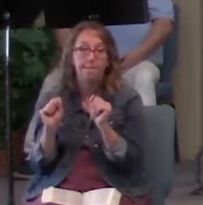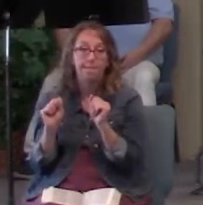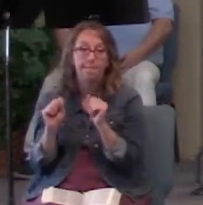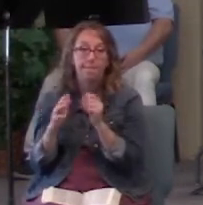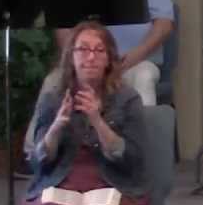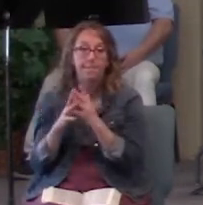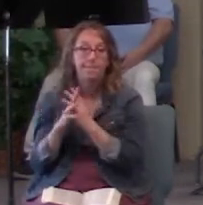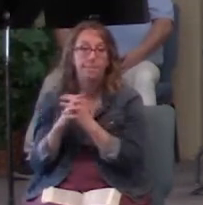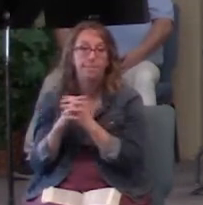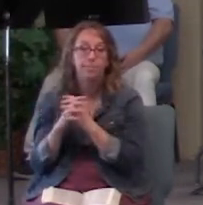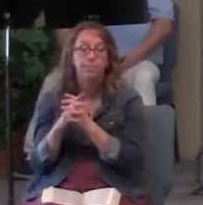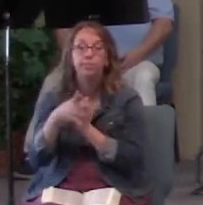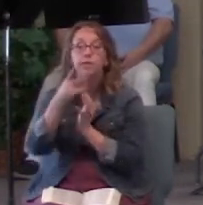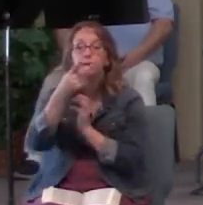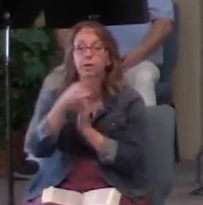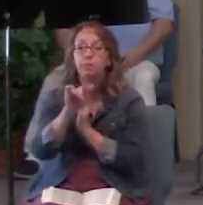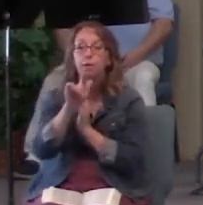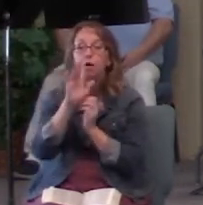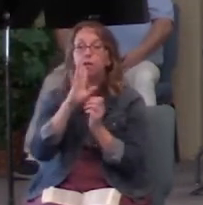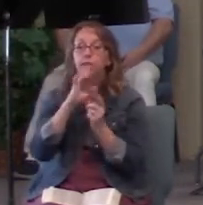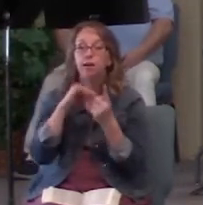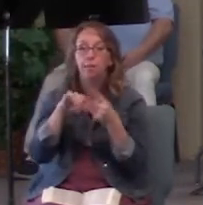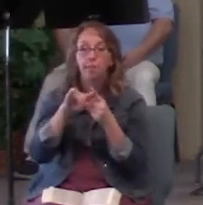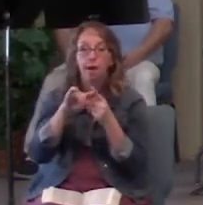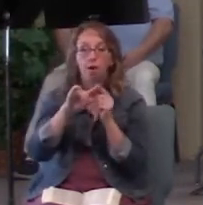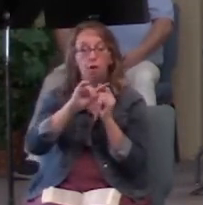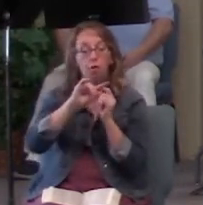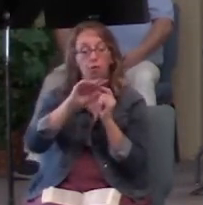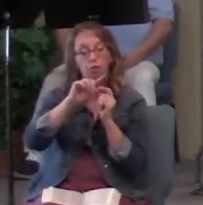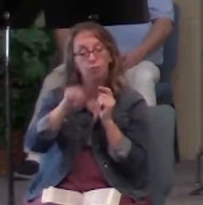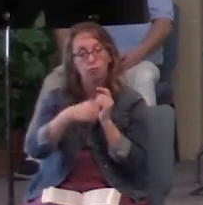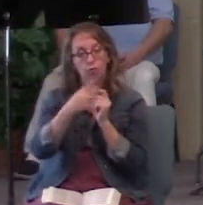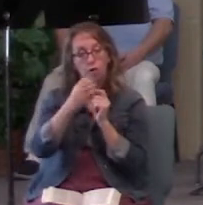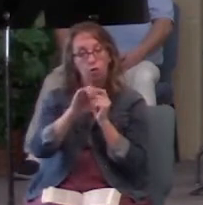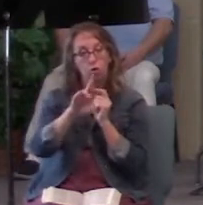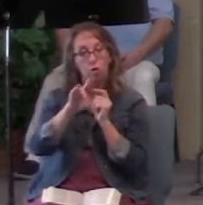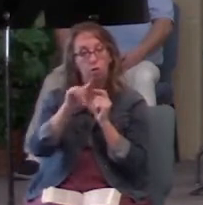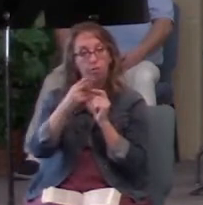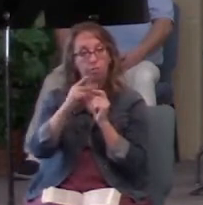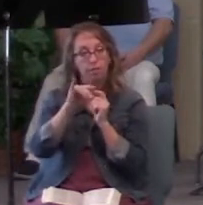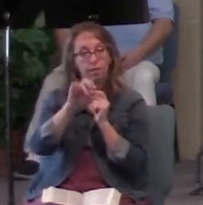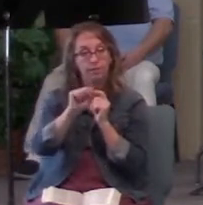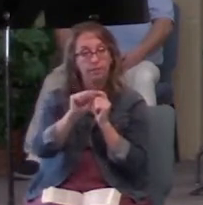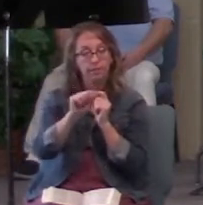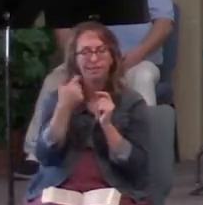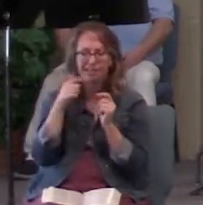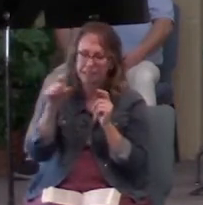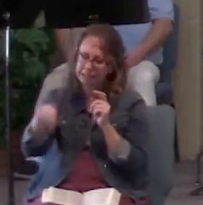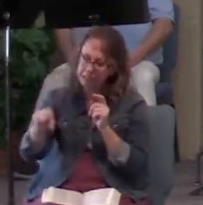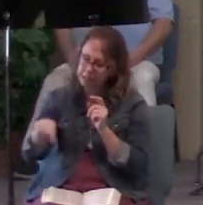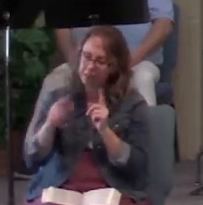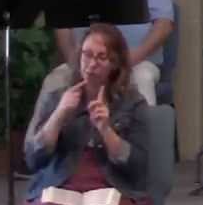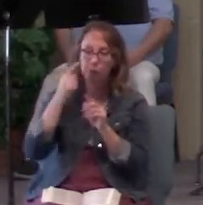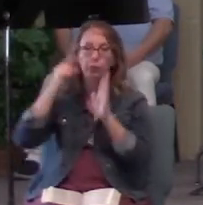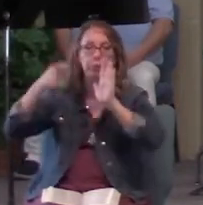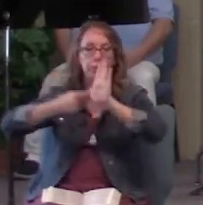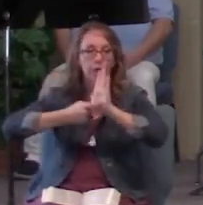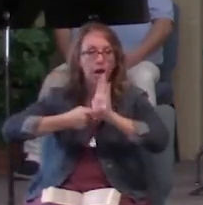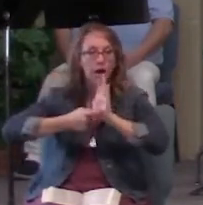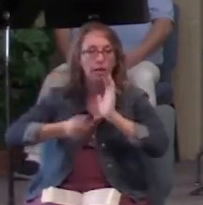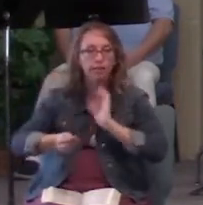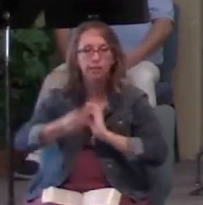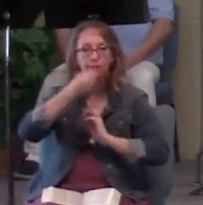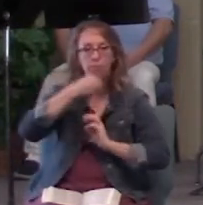Paul talks about this in 1 Corinthians. He talks about the need to recognize and partake